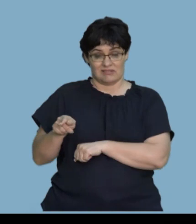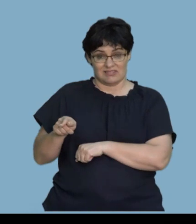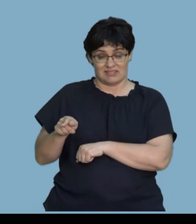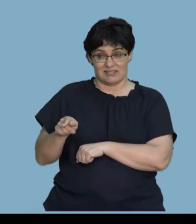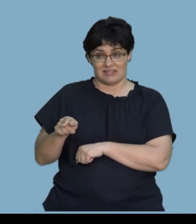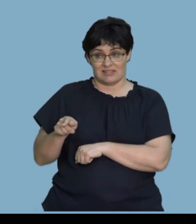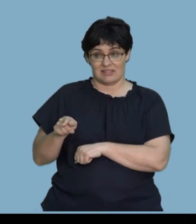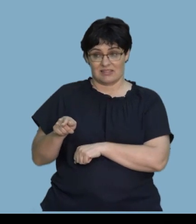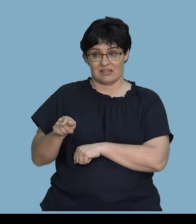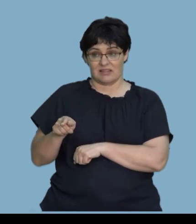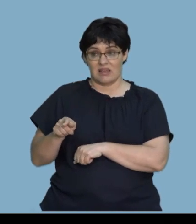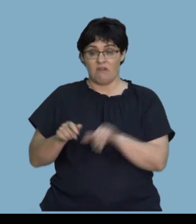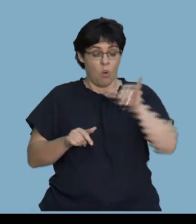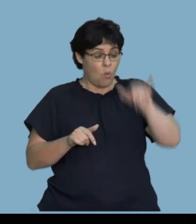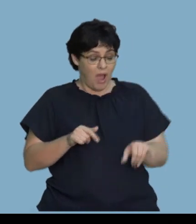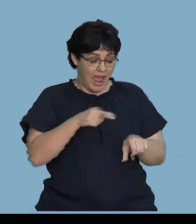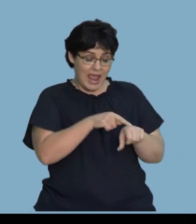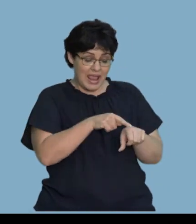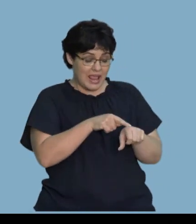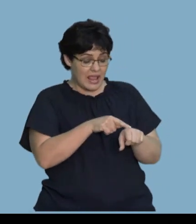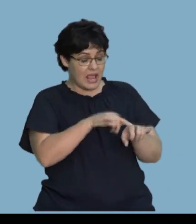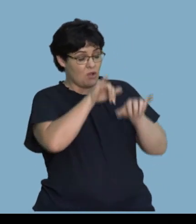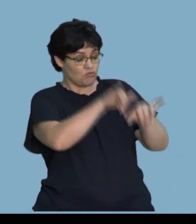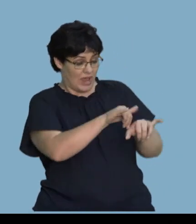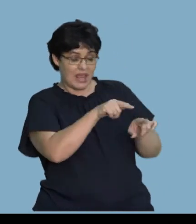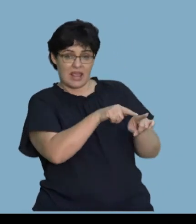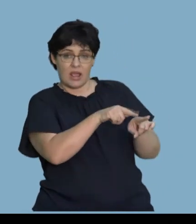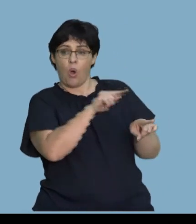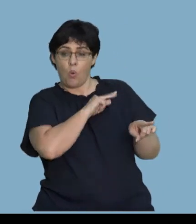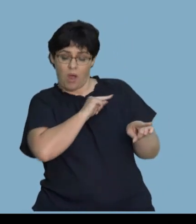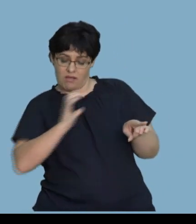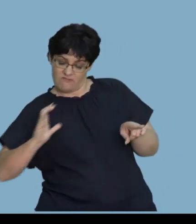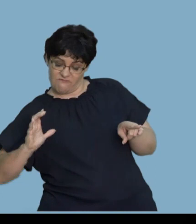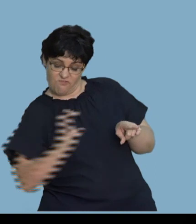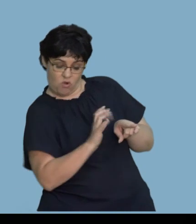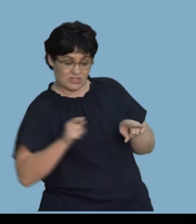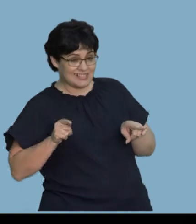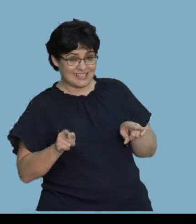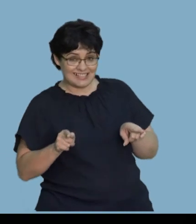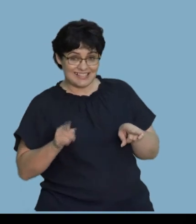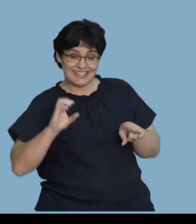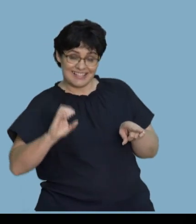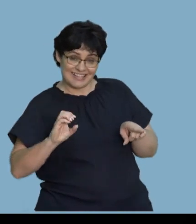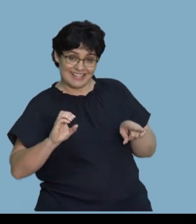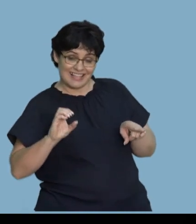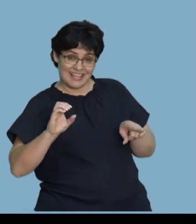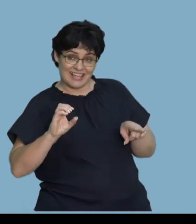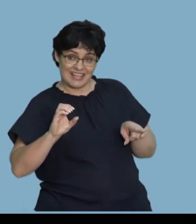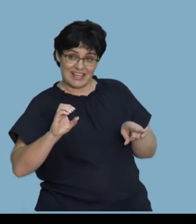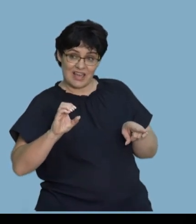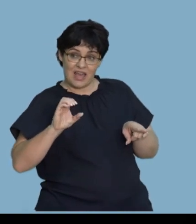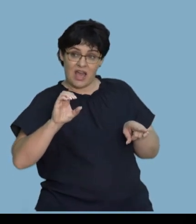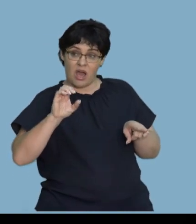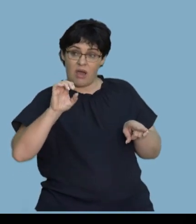if sphere y is to remain at rest due to an electrostatic force that's exerted by sphere x on y,